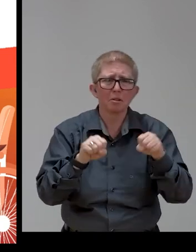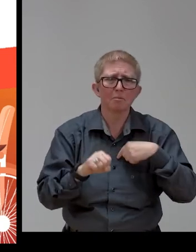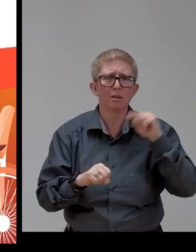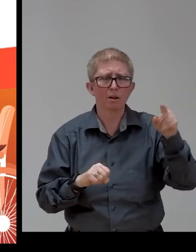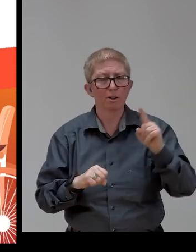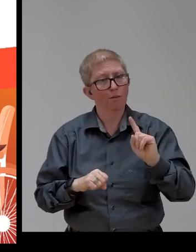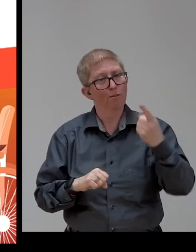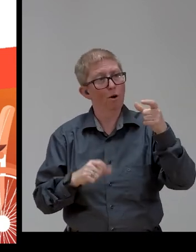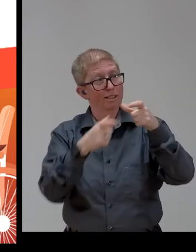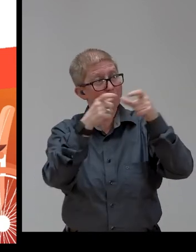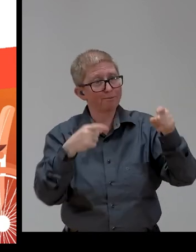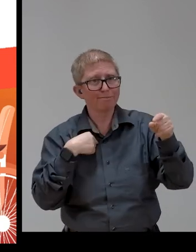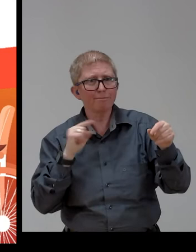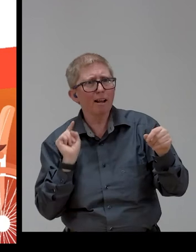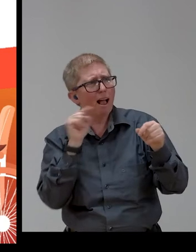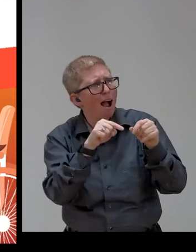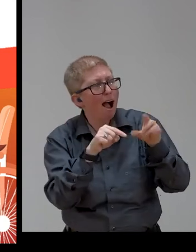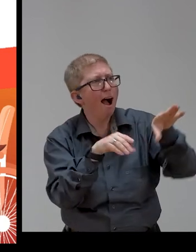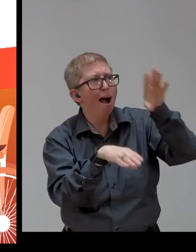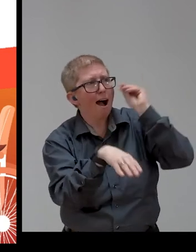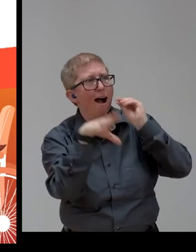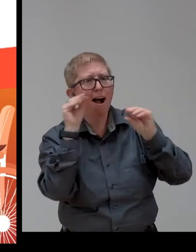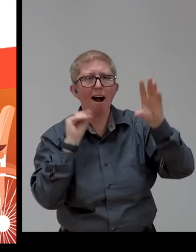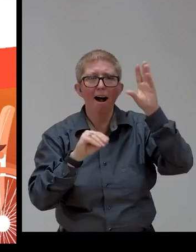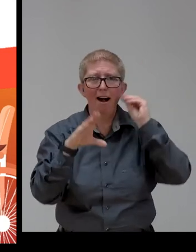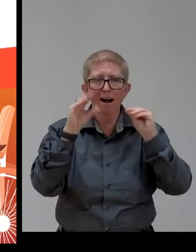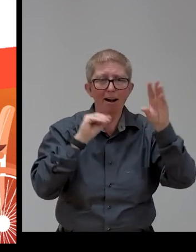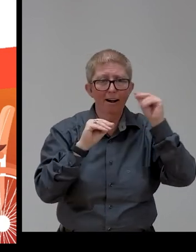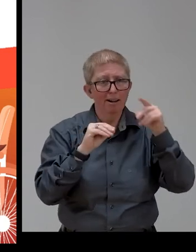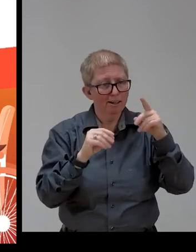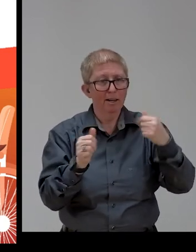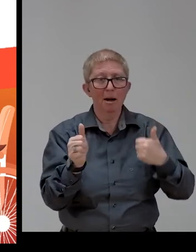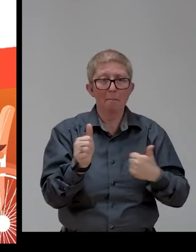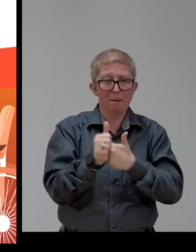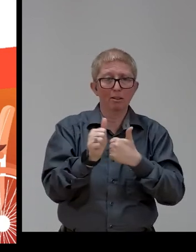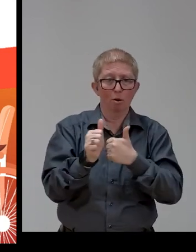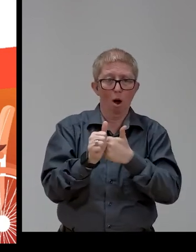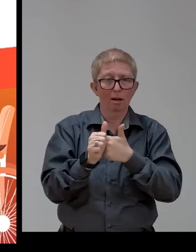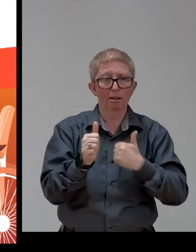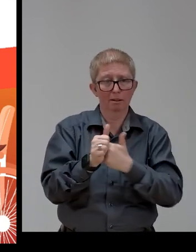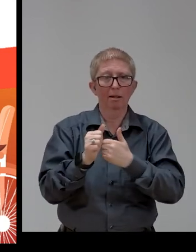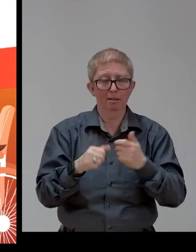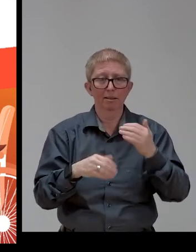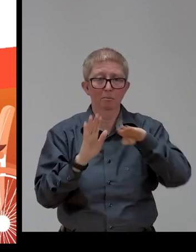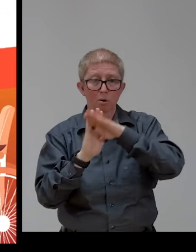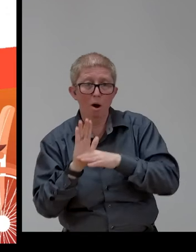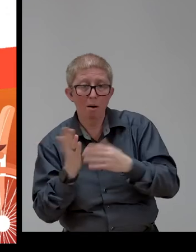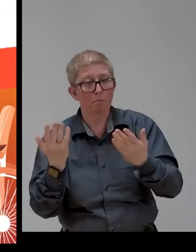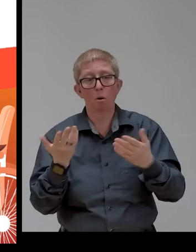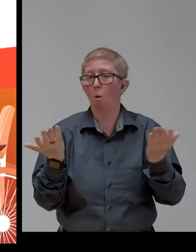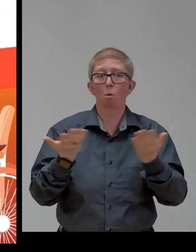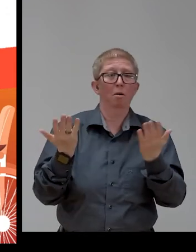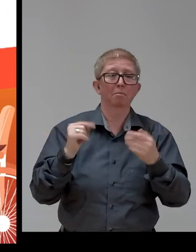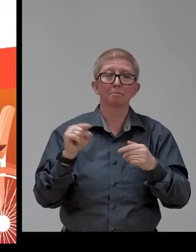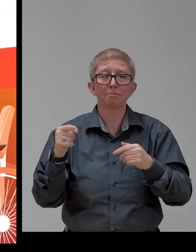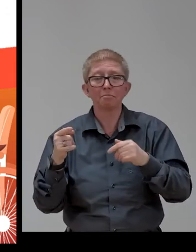offer jobs, they can participate in mentoring programs, they can deliver master classes, they can offer study visits. We